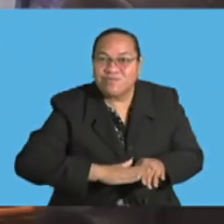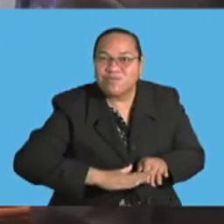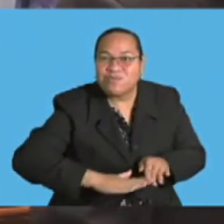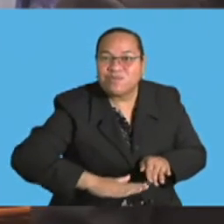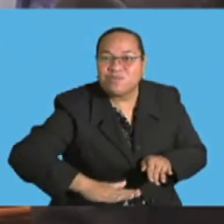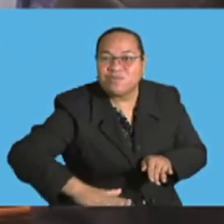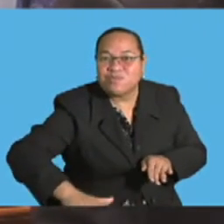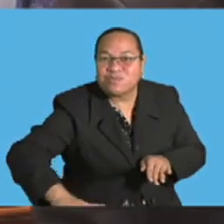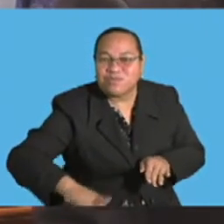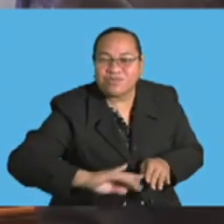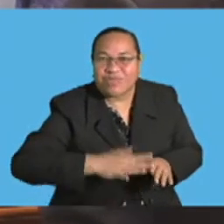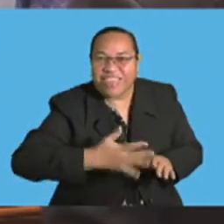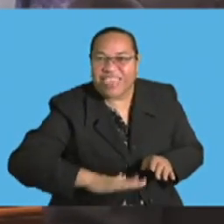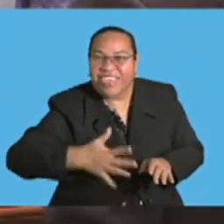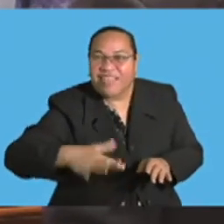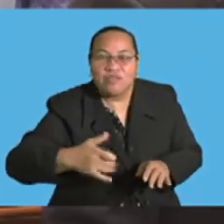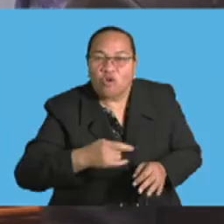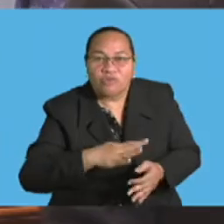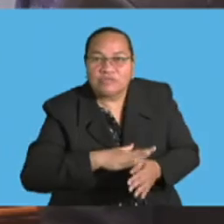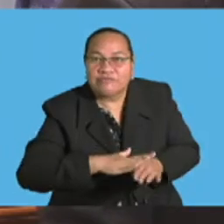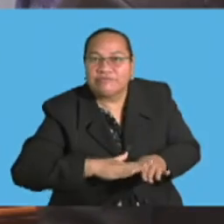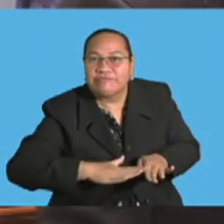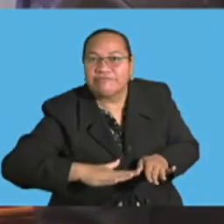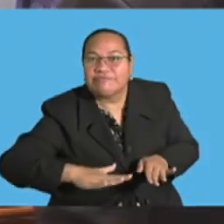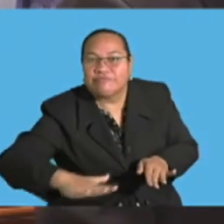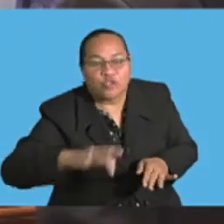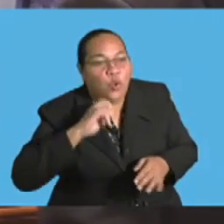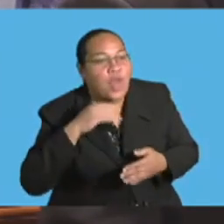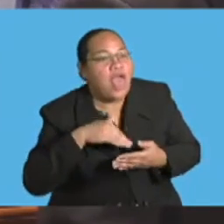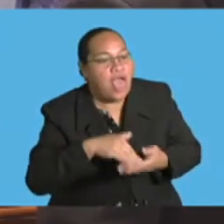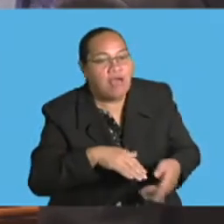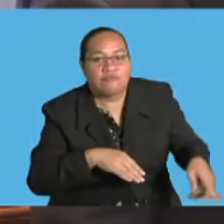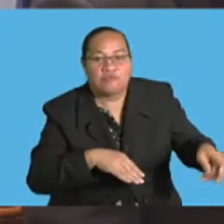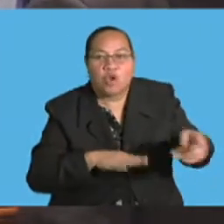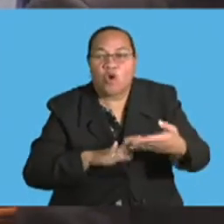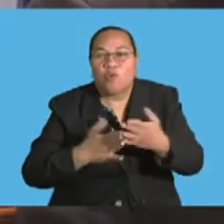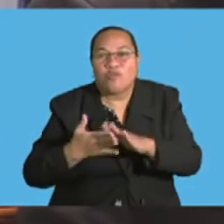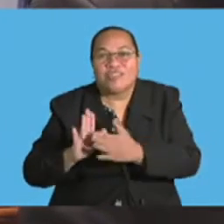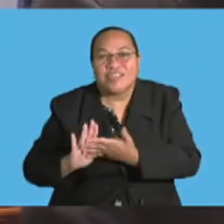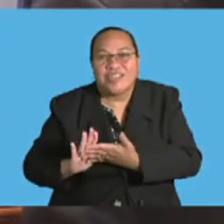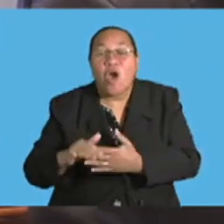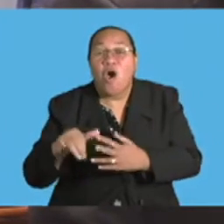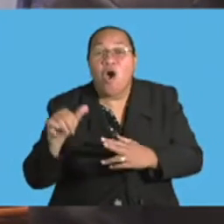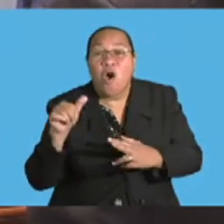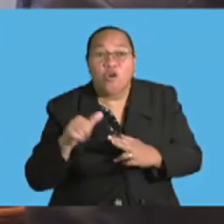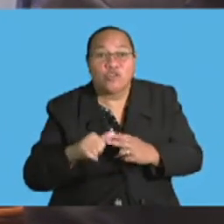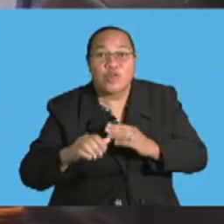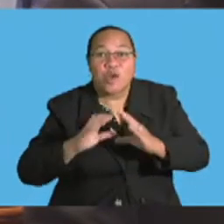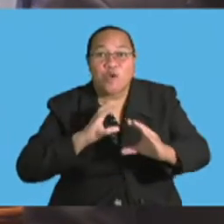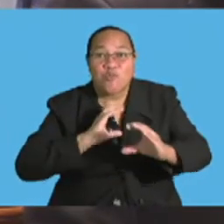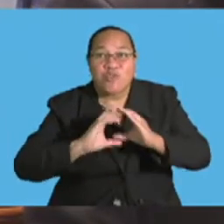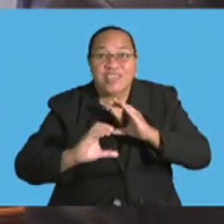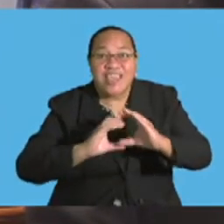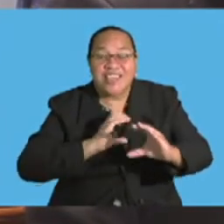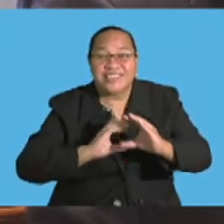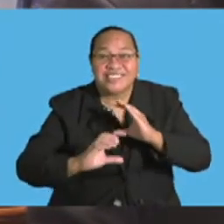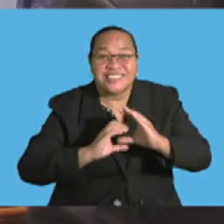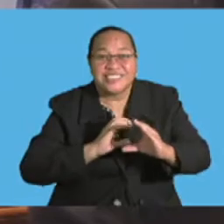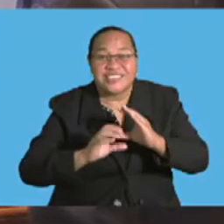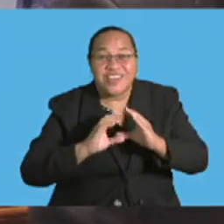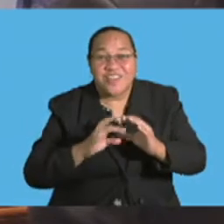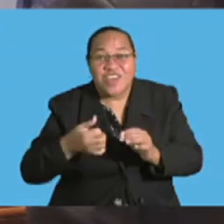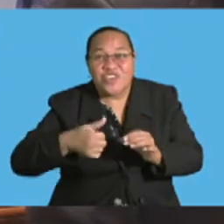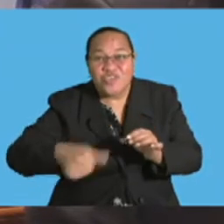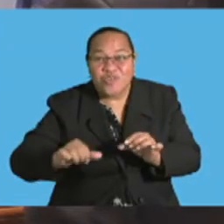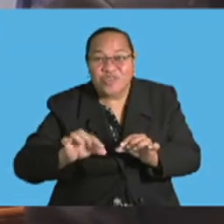network, and the potential for enhanced communication through the use of a fiber